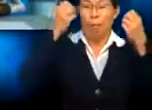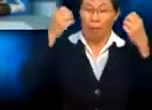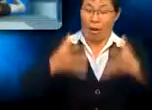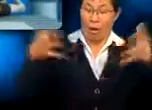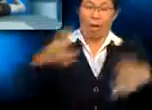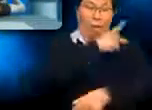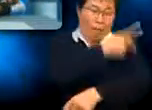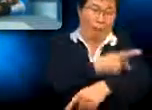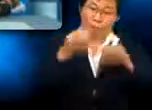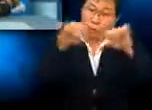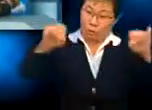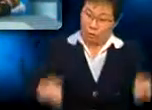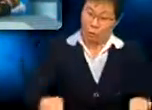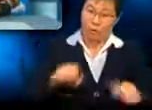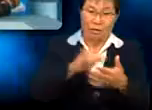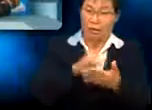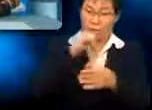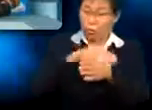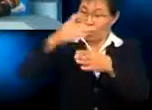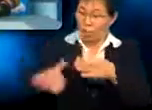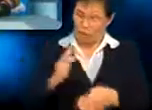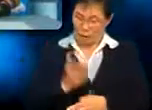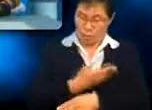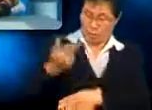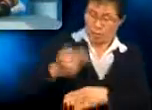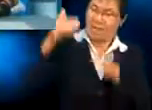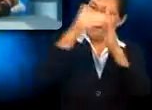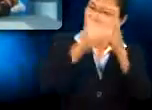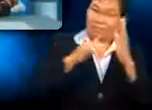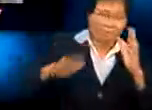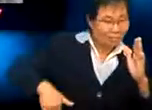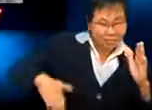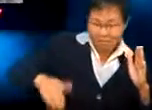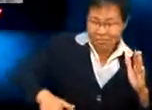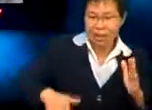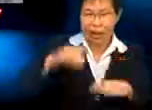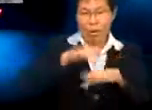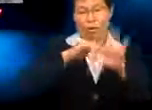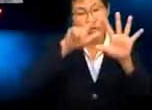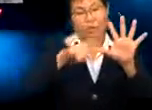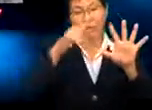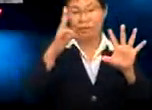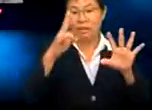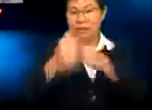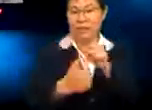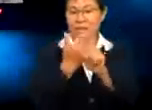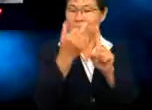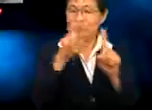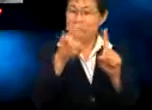stations. But that isn't the end of our history lesson yet. On the 5th of